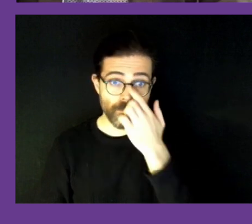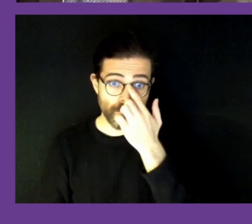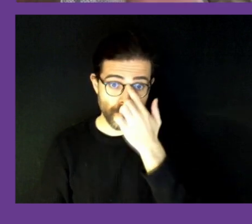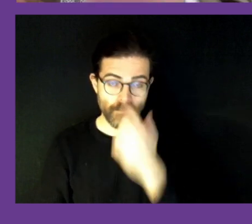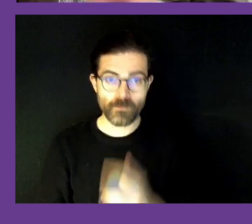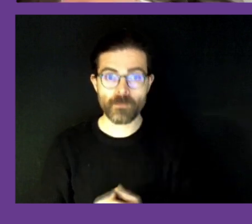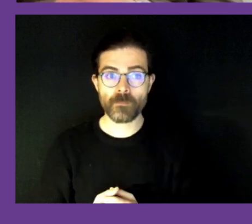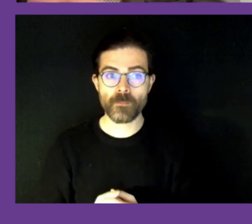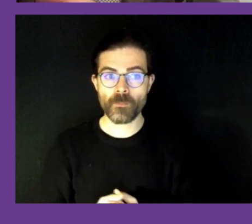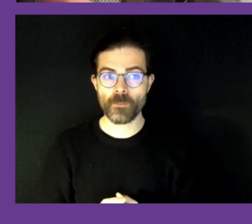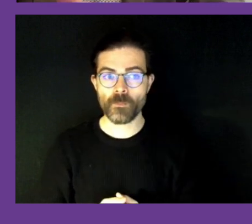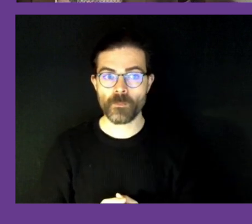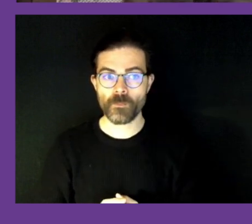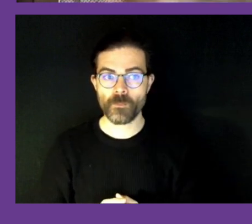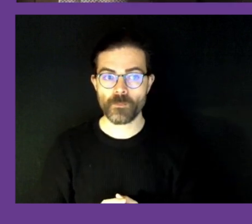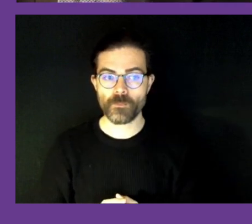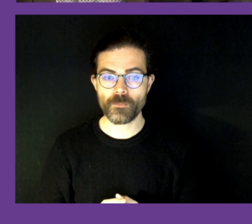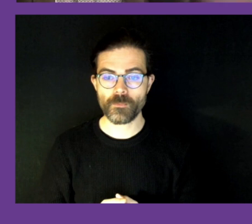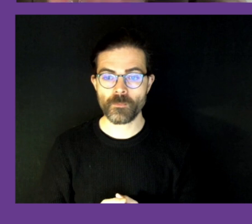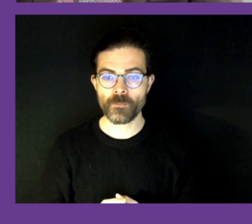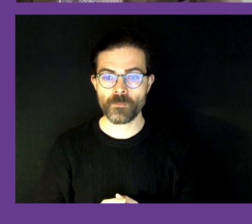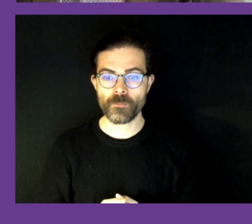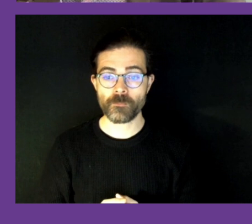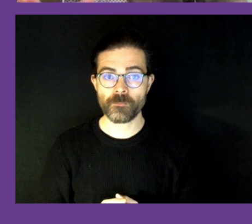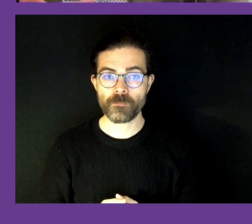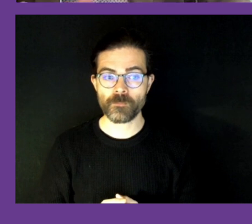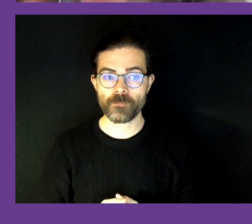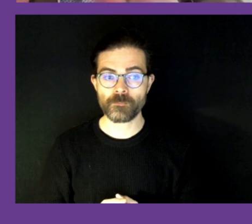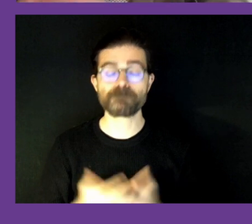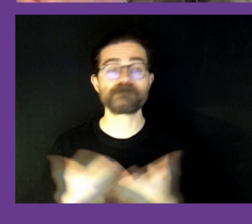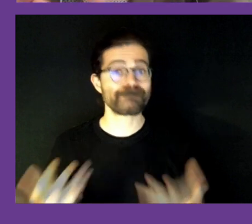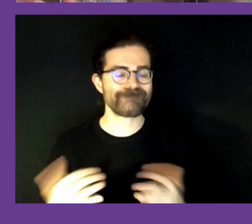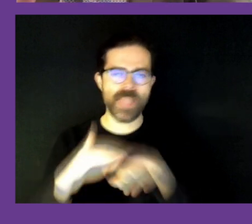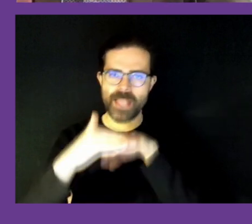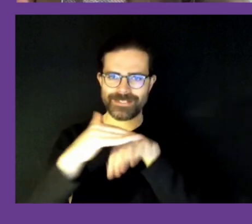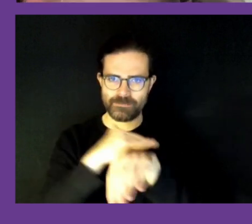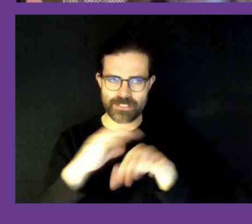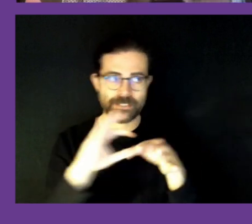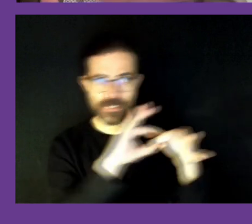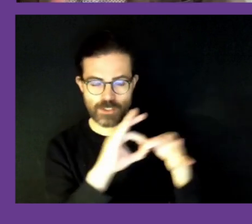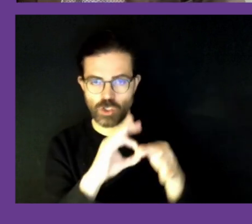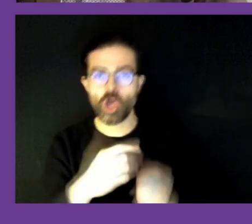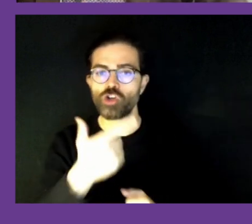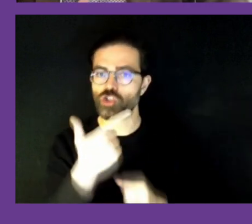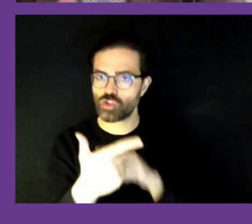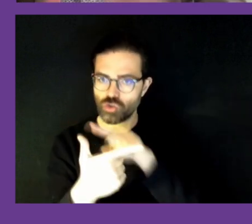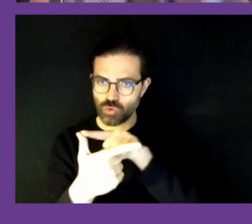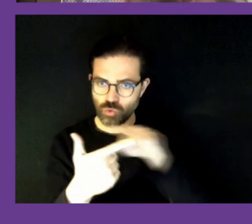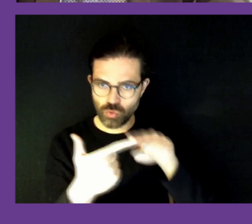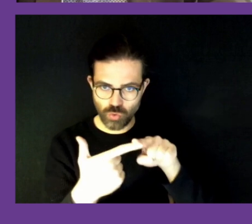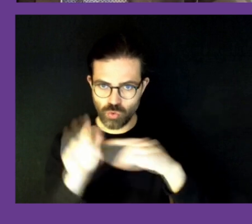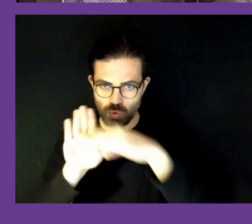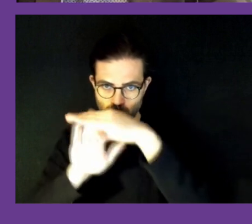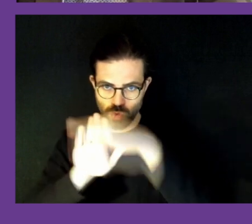of the standard. So regarding accessibility, we have two key directives: the Web Accessibility